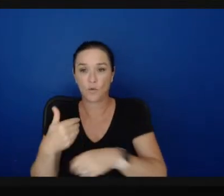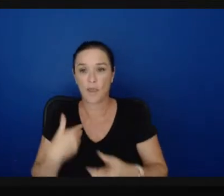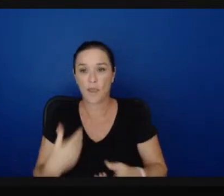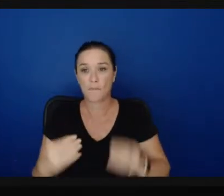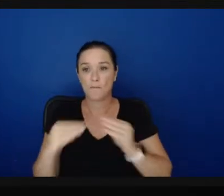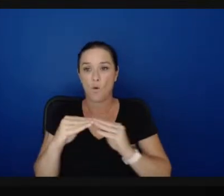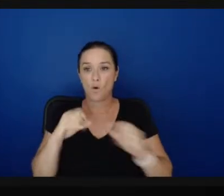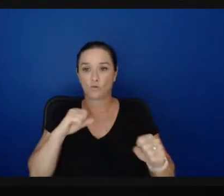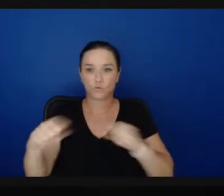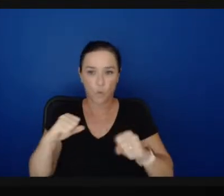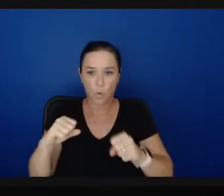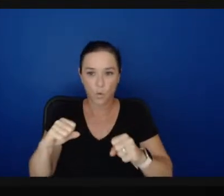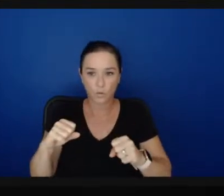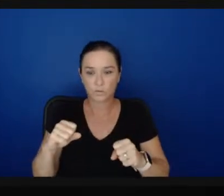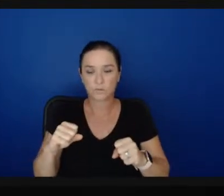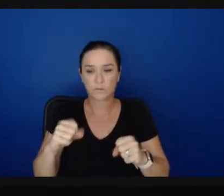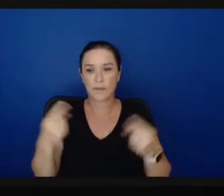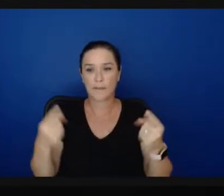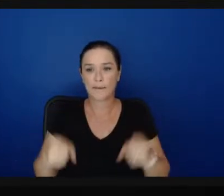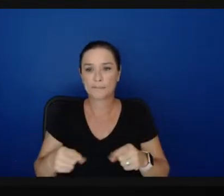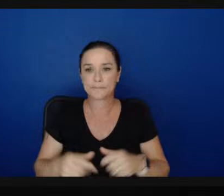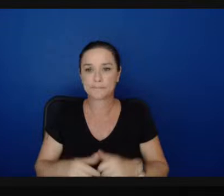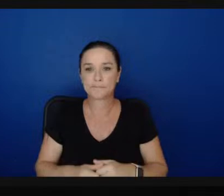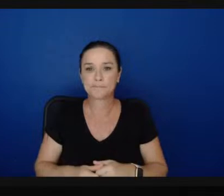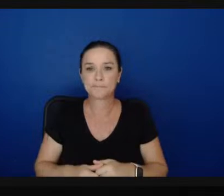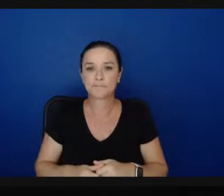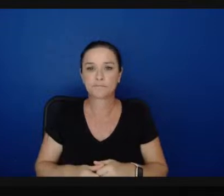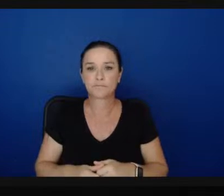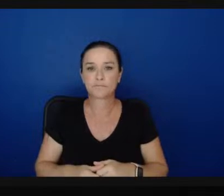jolt right there.